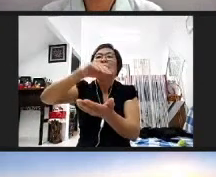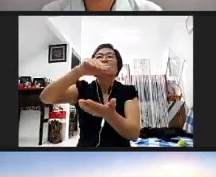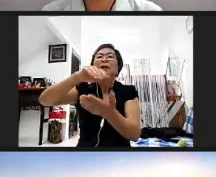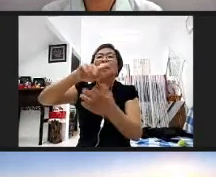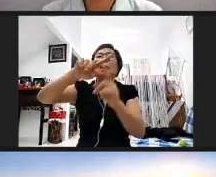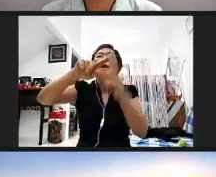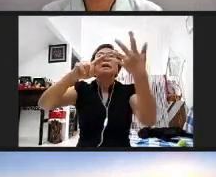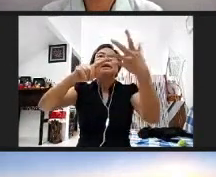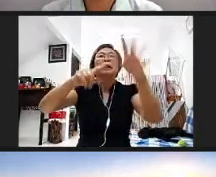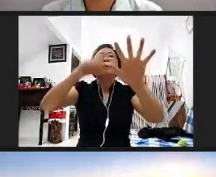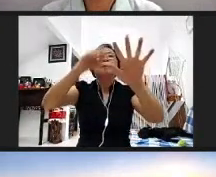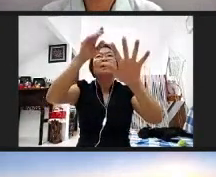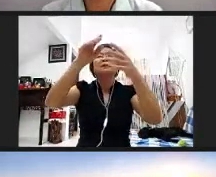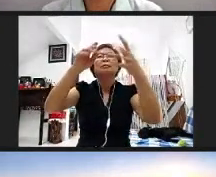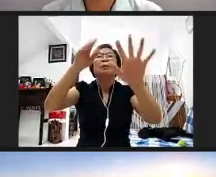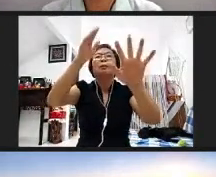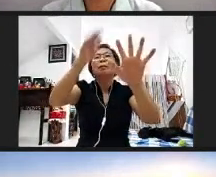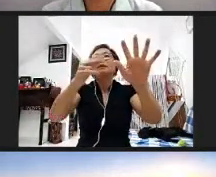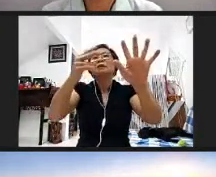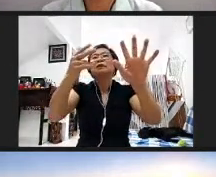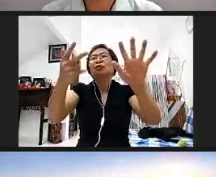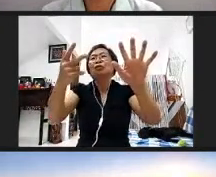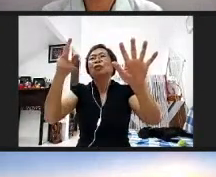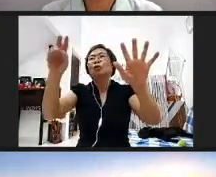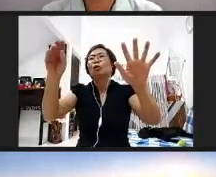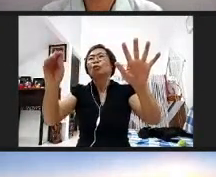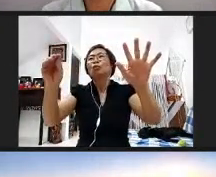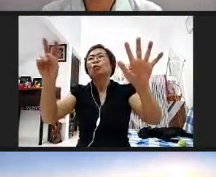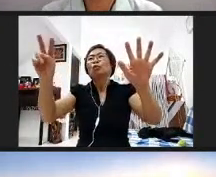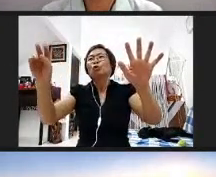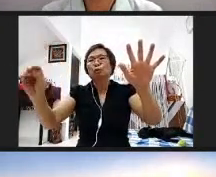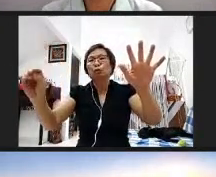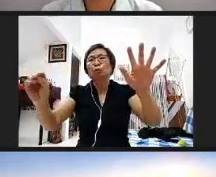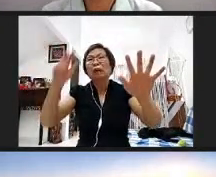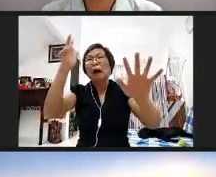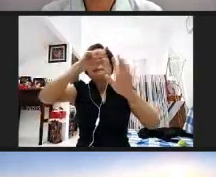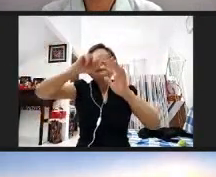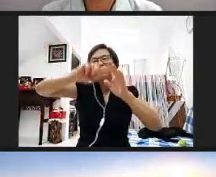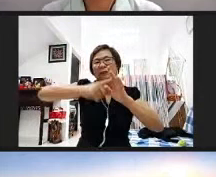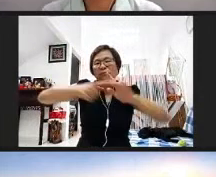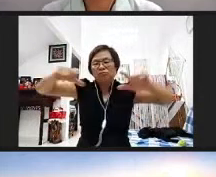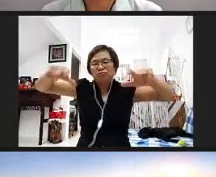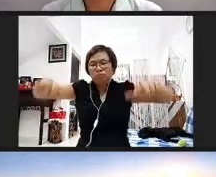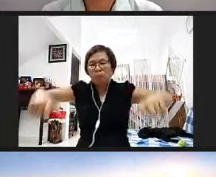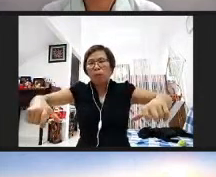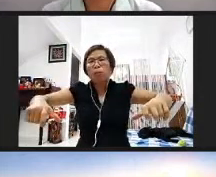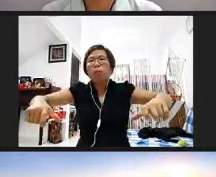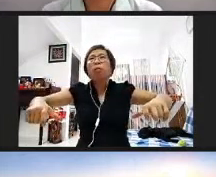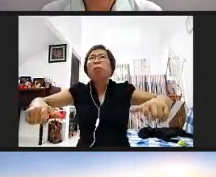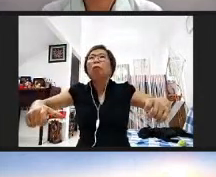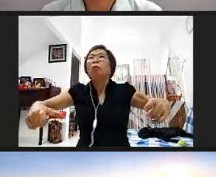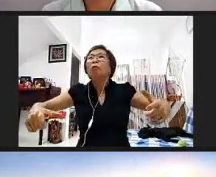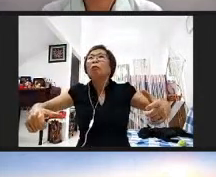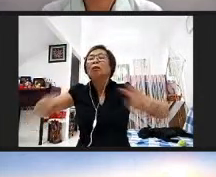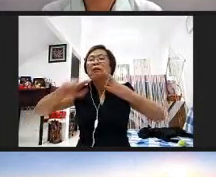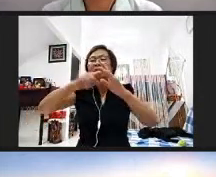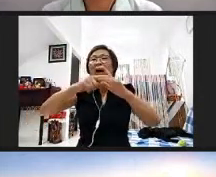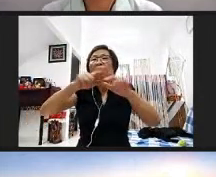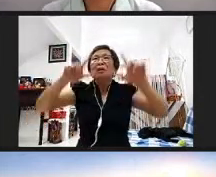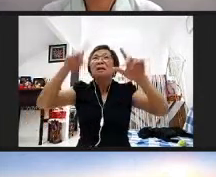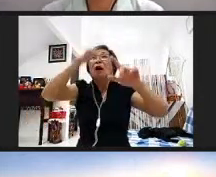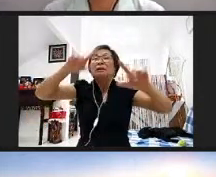government implemented the movement control order in its various forms. And from